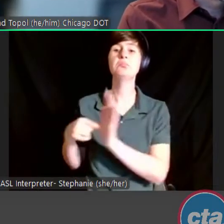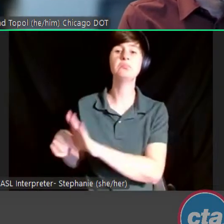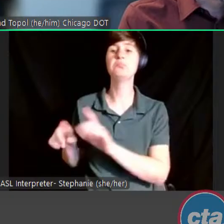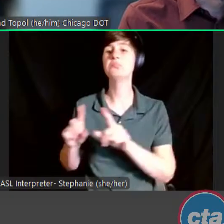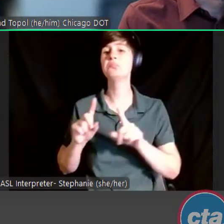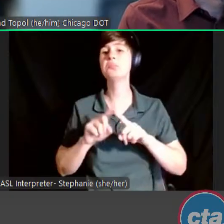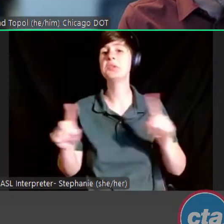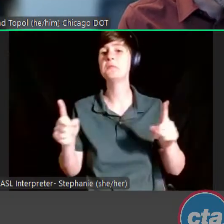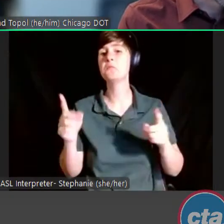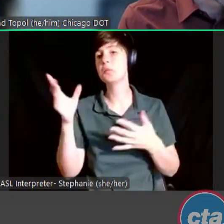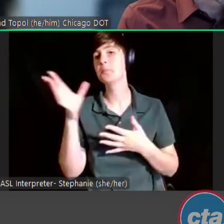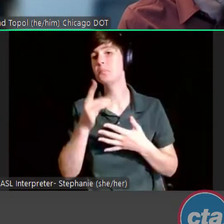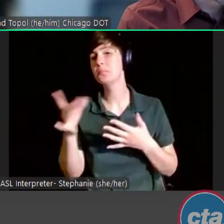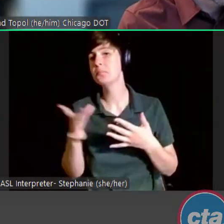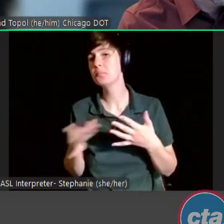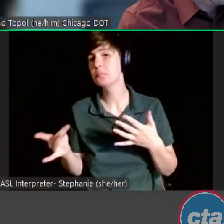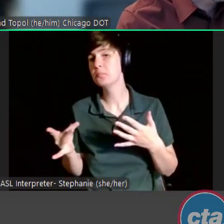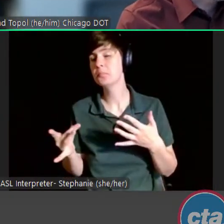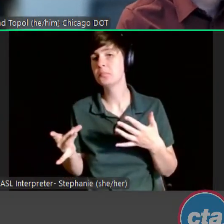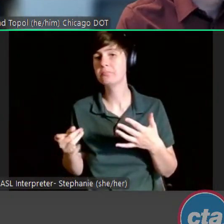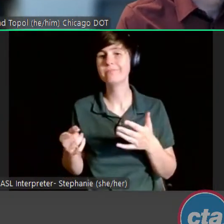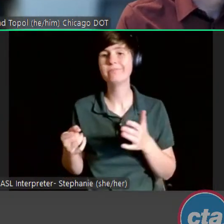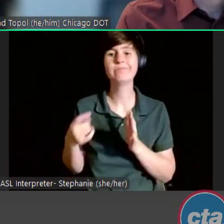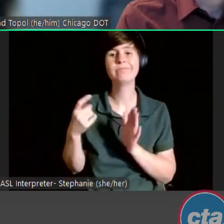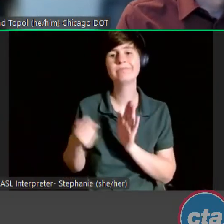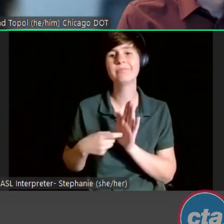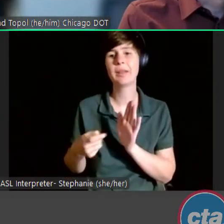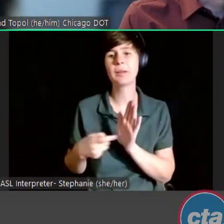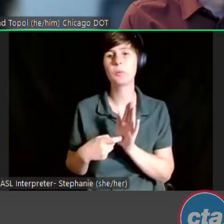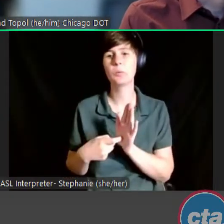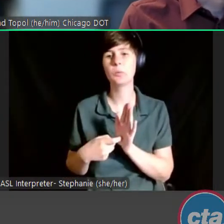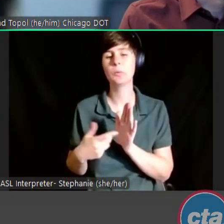of detectable